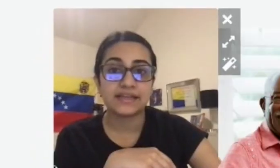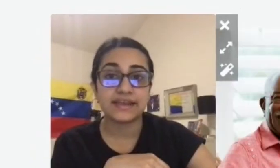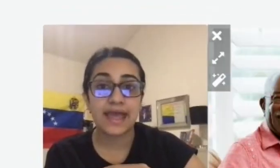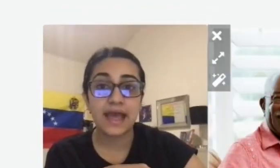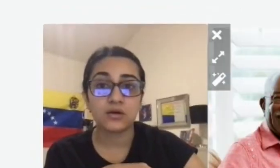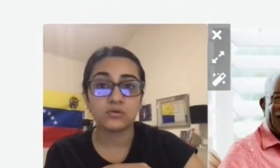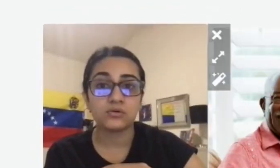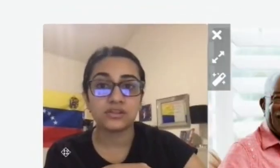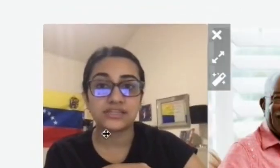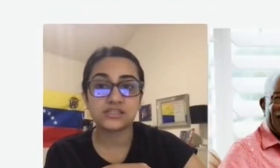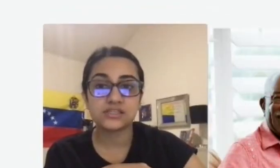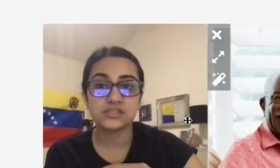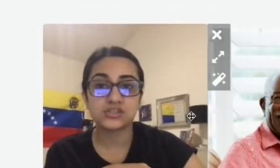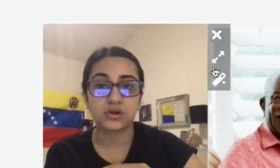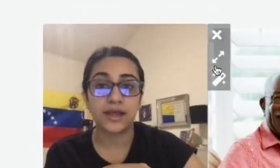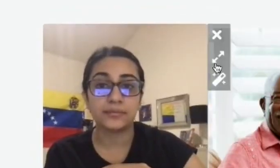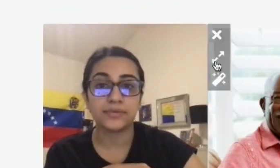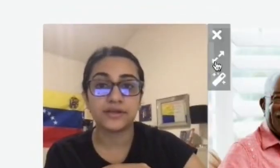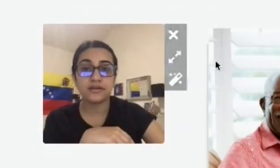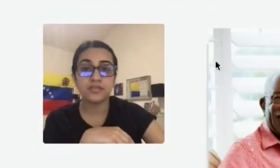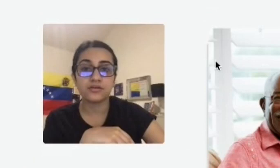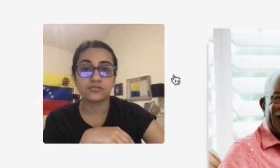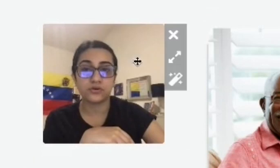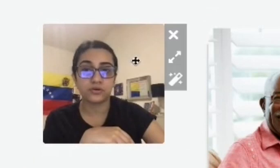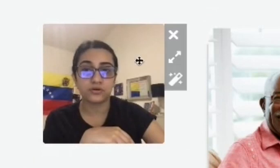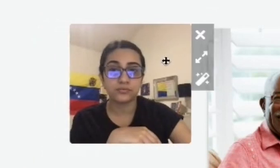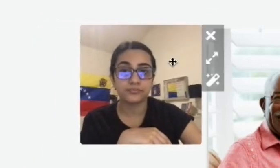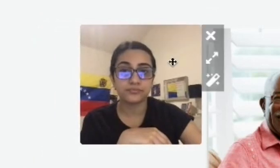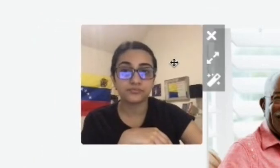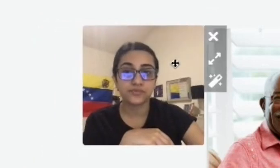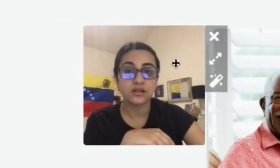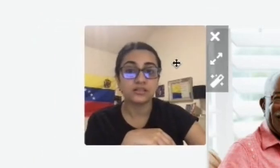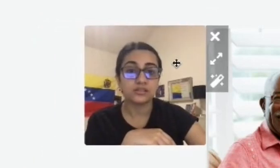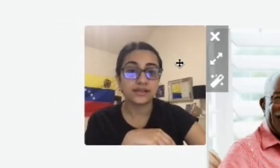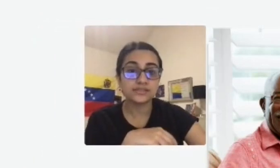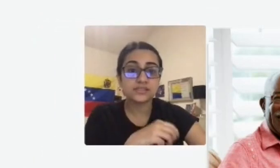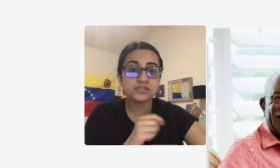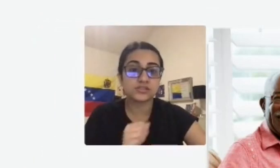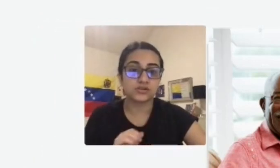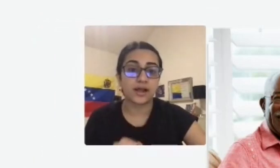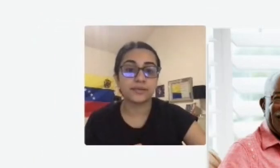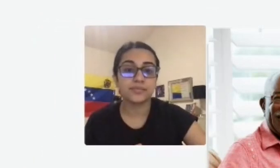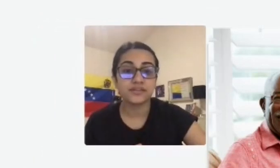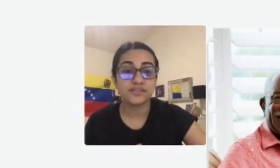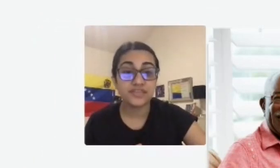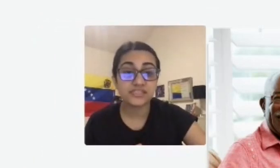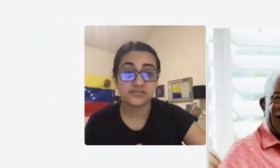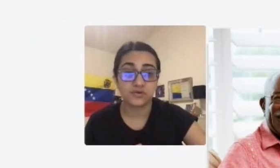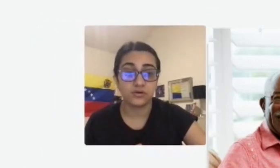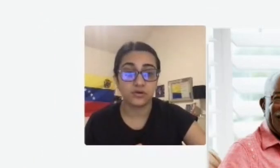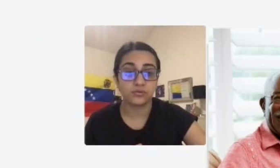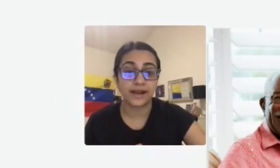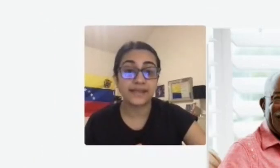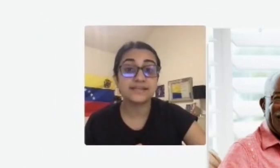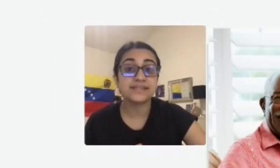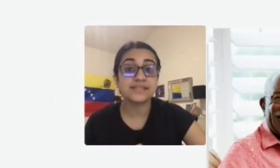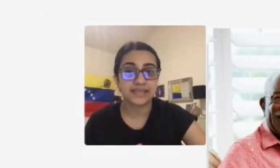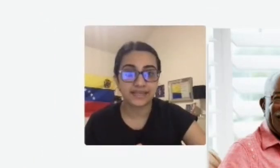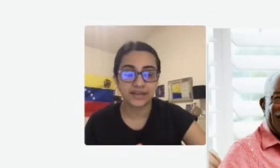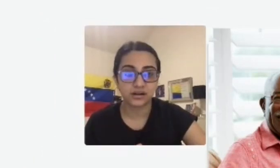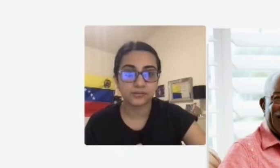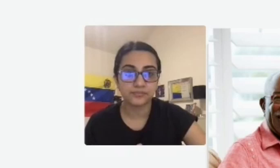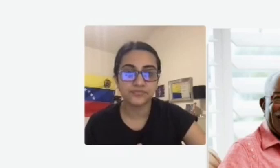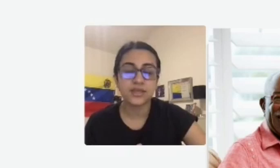Okay, now let's describe another photo. Let's describe this photo